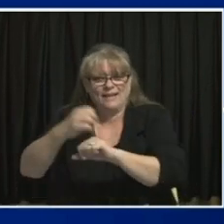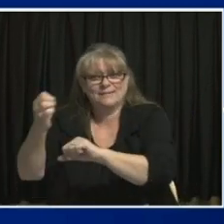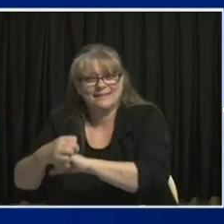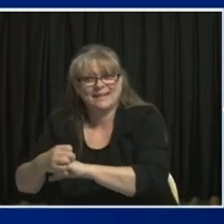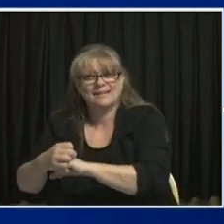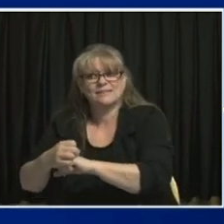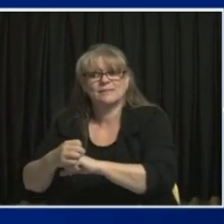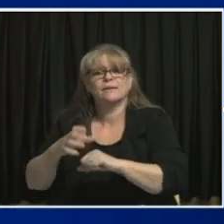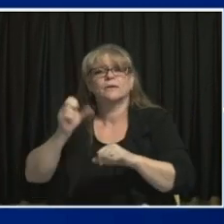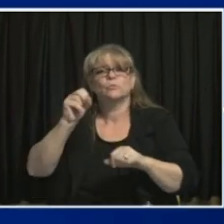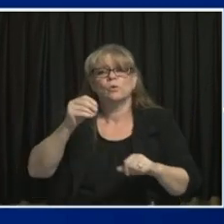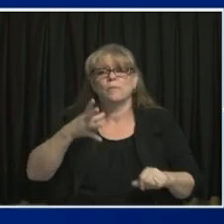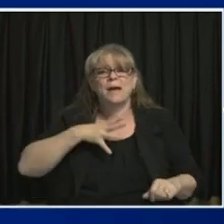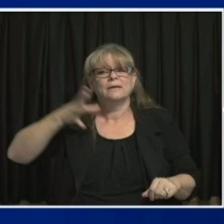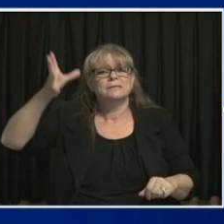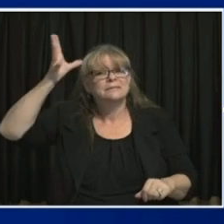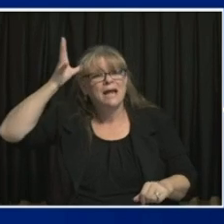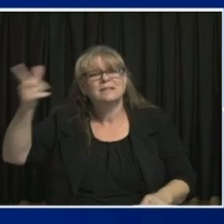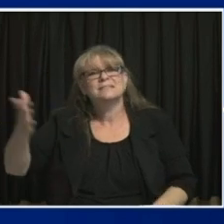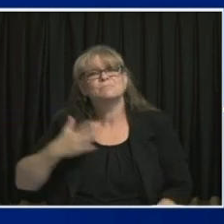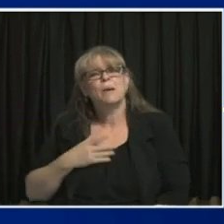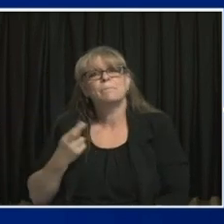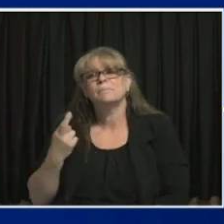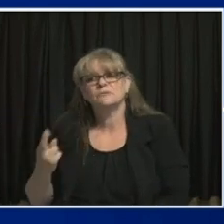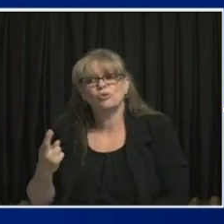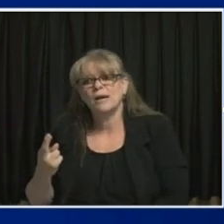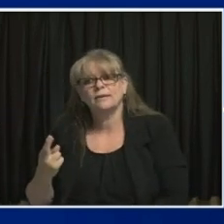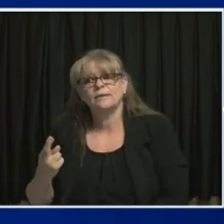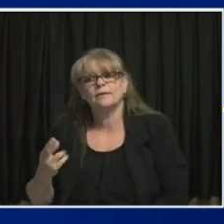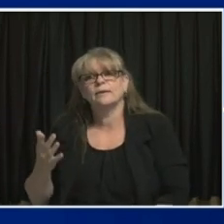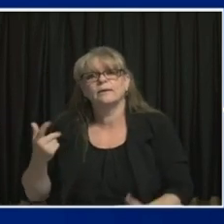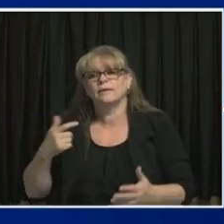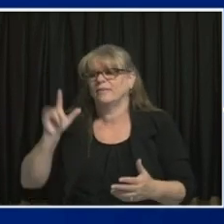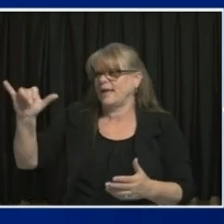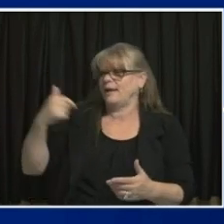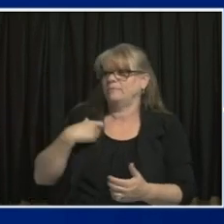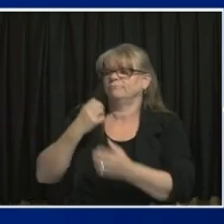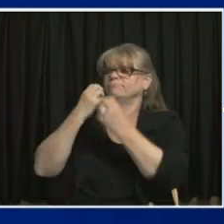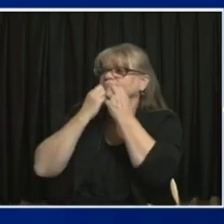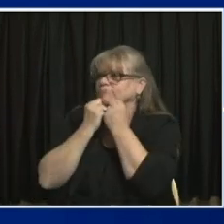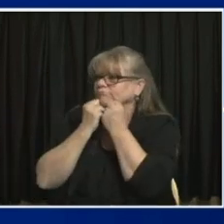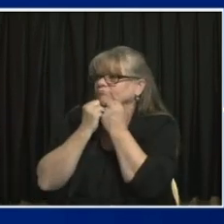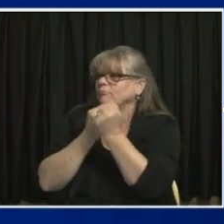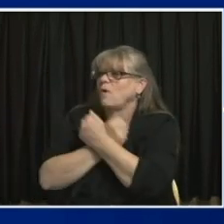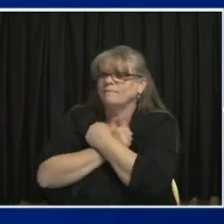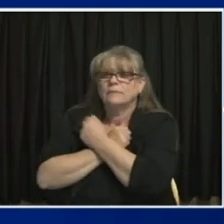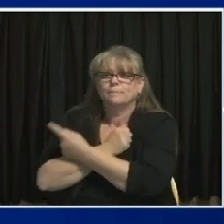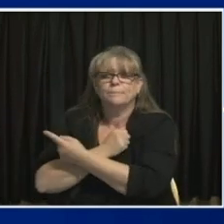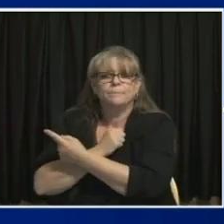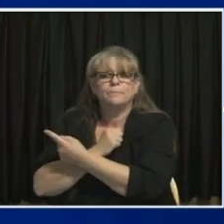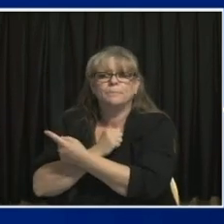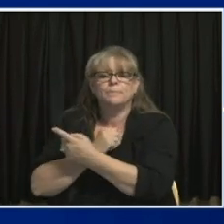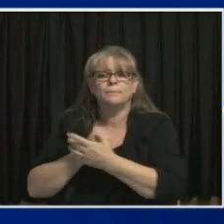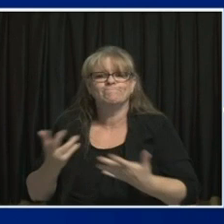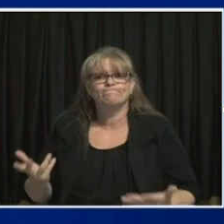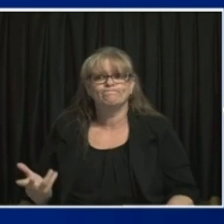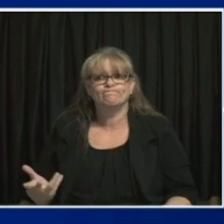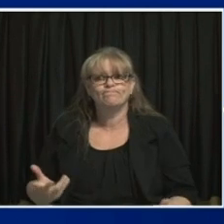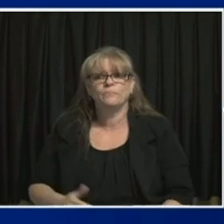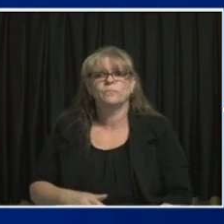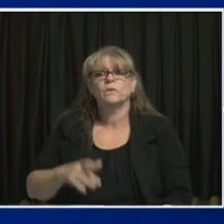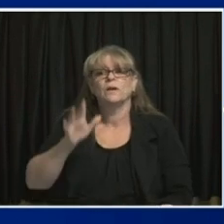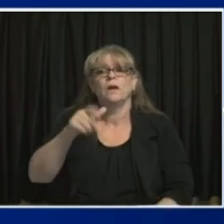hung out every day, loved him with all my heart." And his stepdaughter implored the public to take this pandemic even